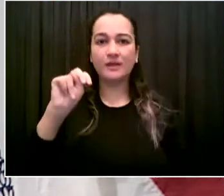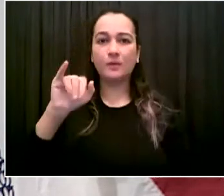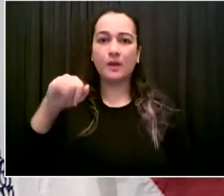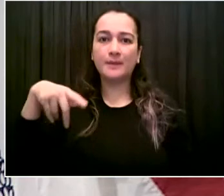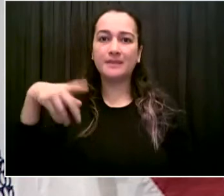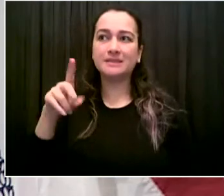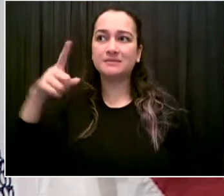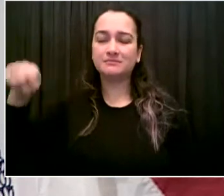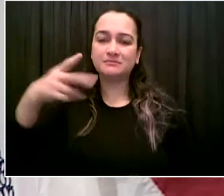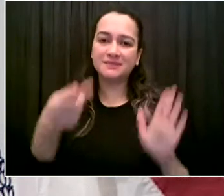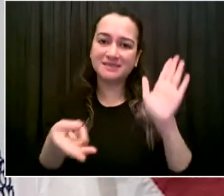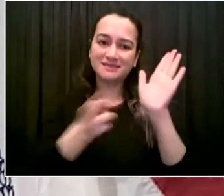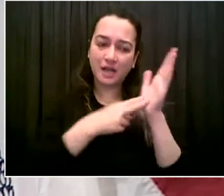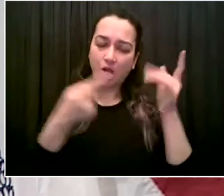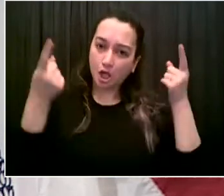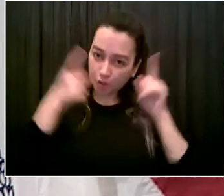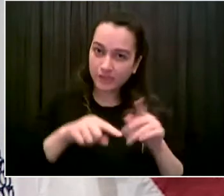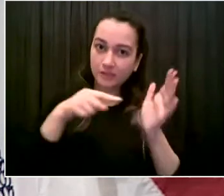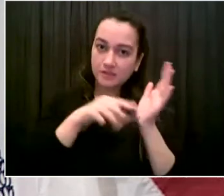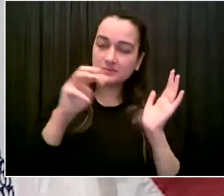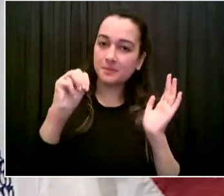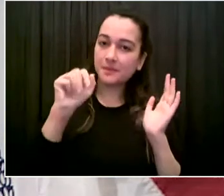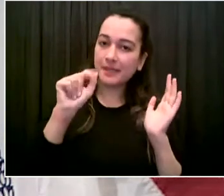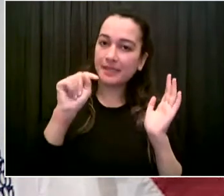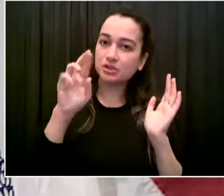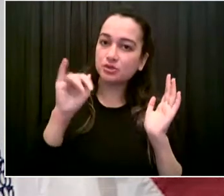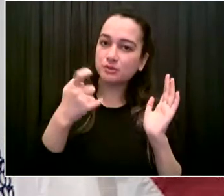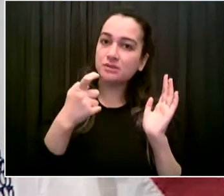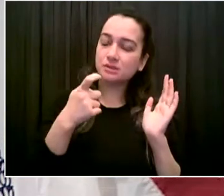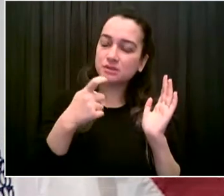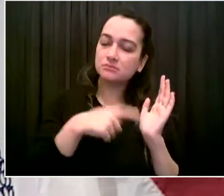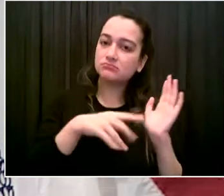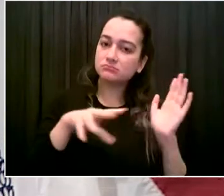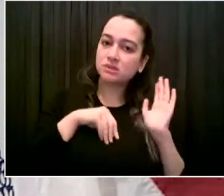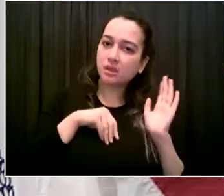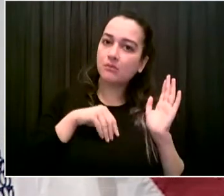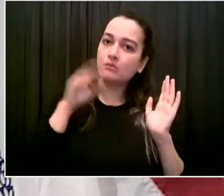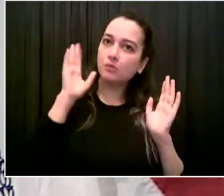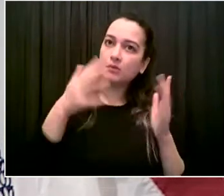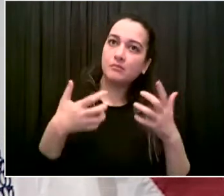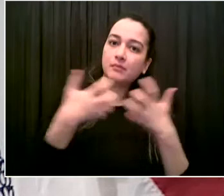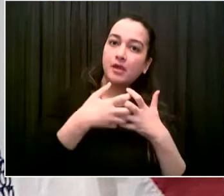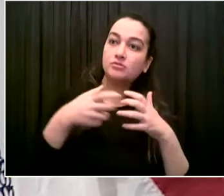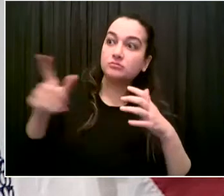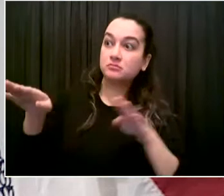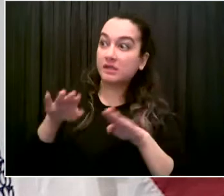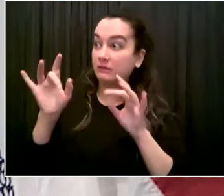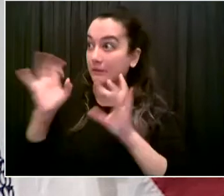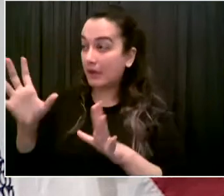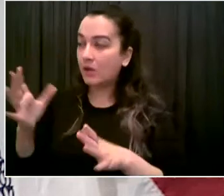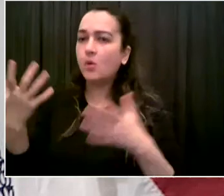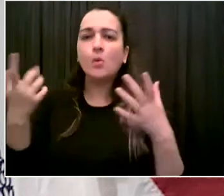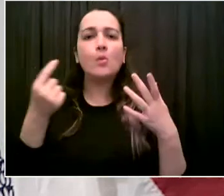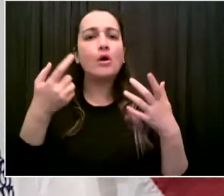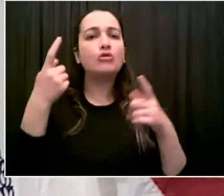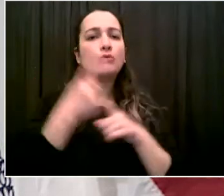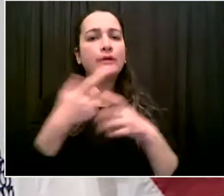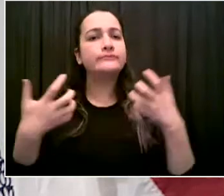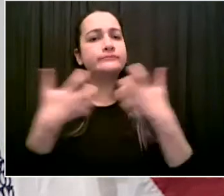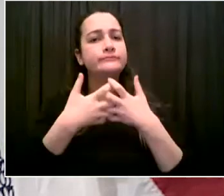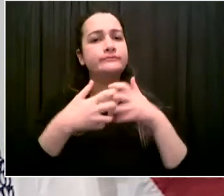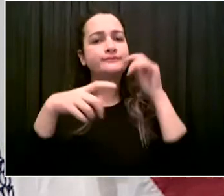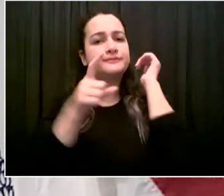That was after real careful study and the realization that we need a more transparent and consistent system. Go ahead,